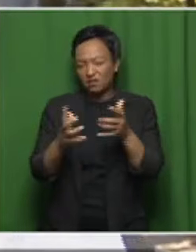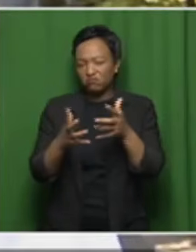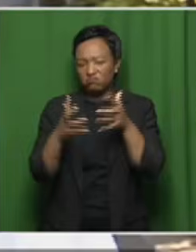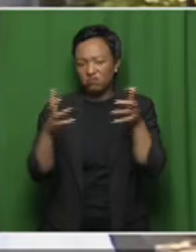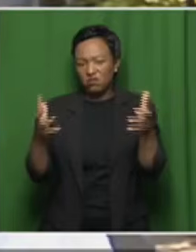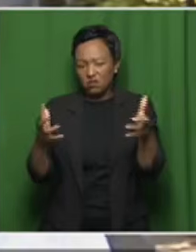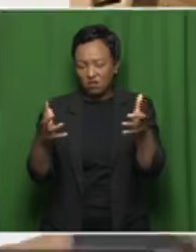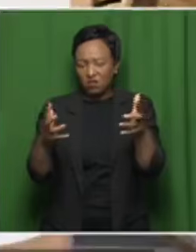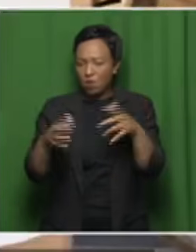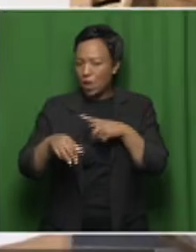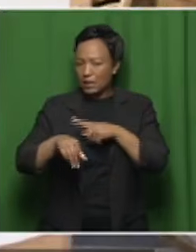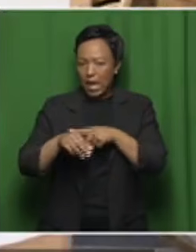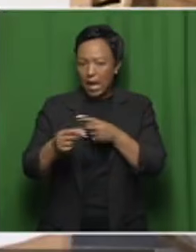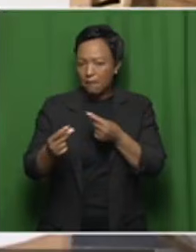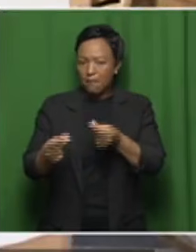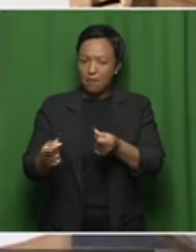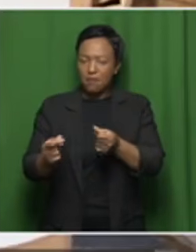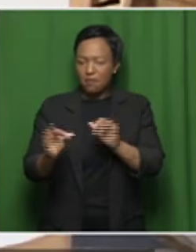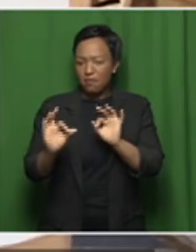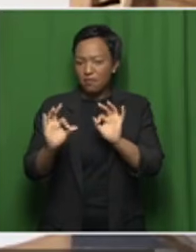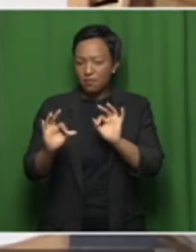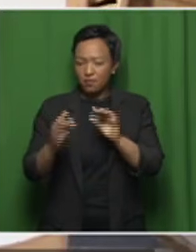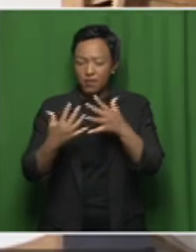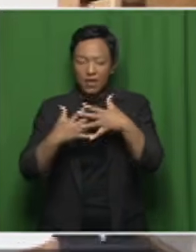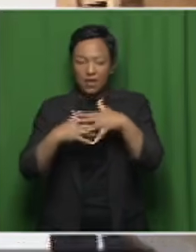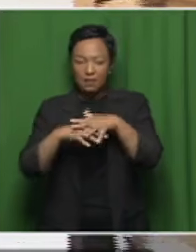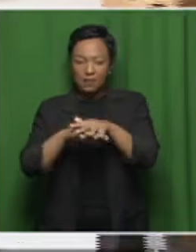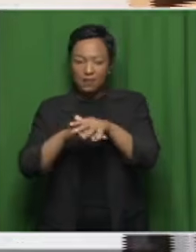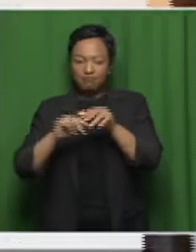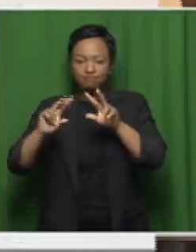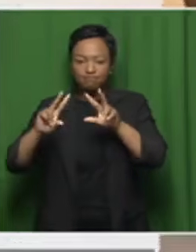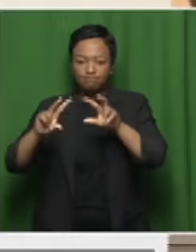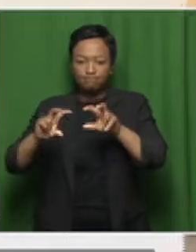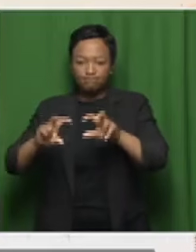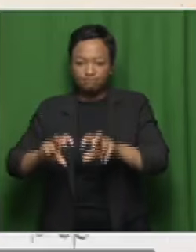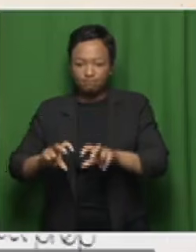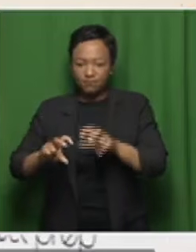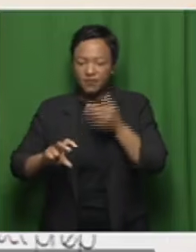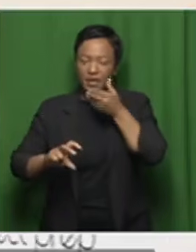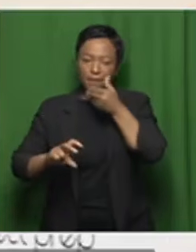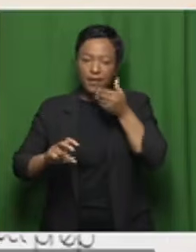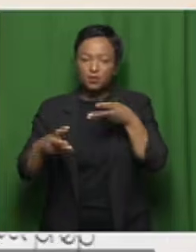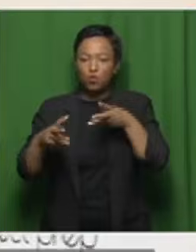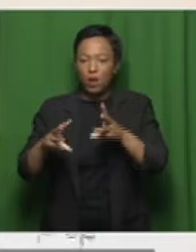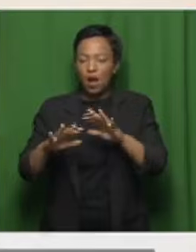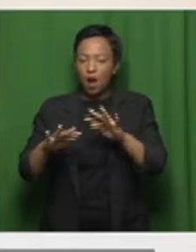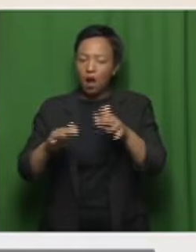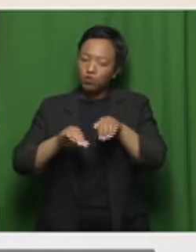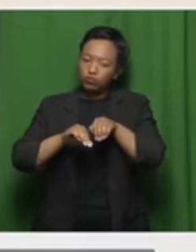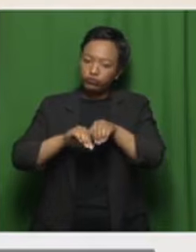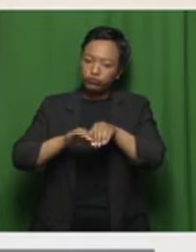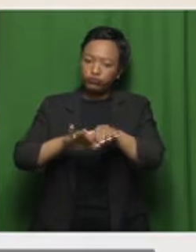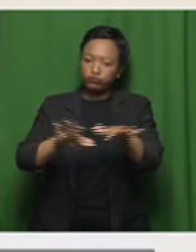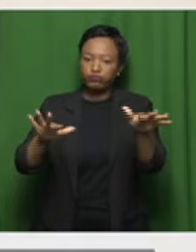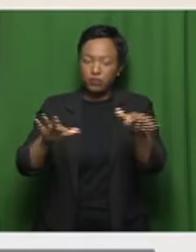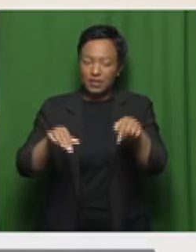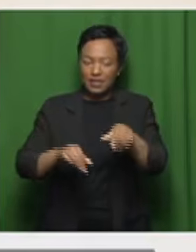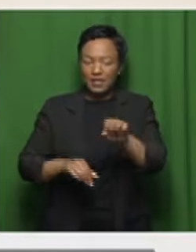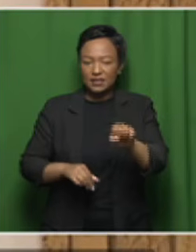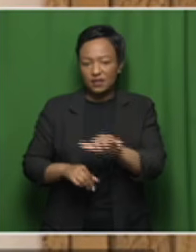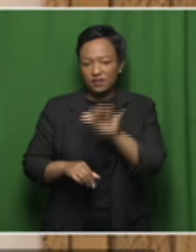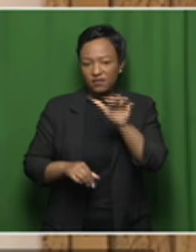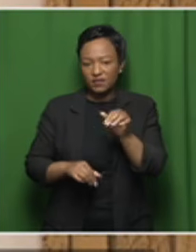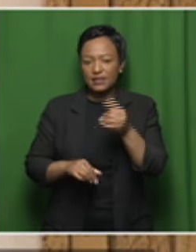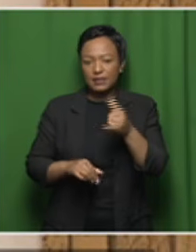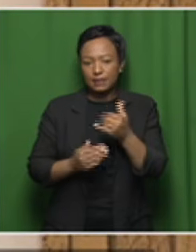time efficient, An implementation research study looking at how best to approach the rollout of Lenacapavir in South Africa is in